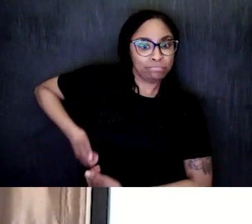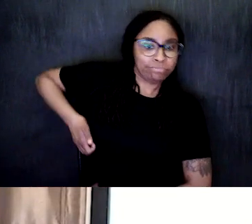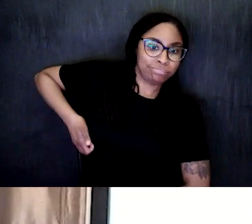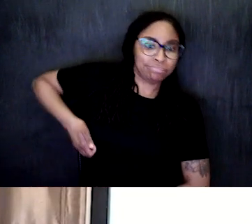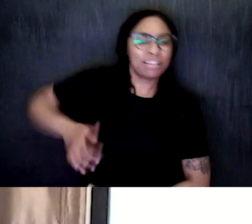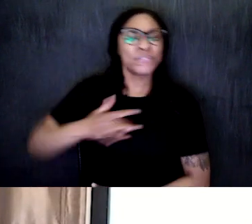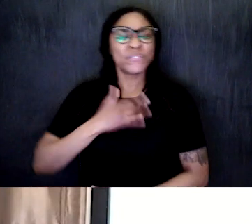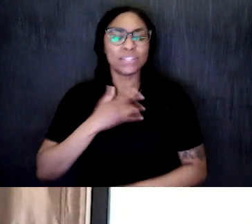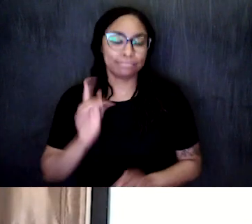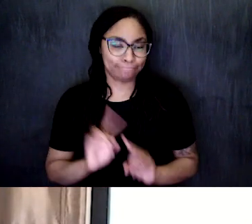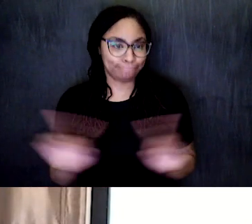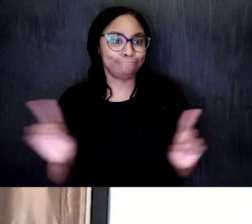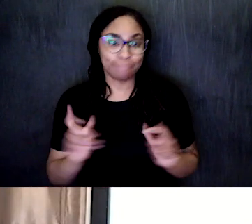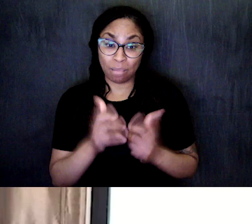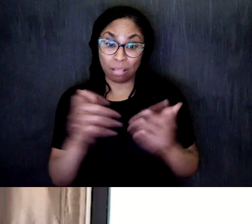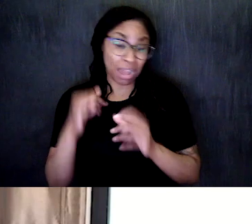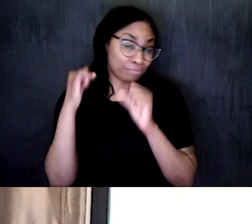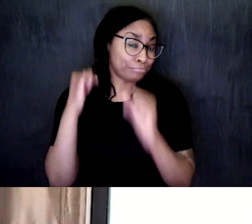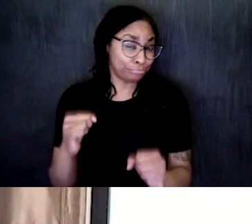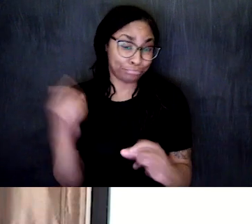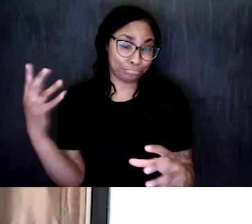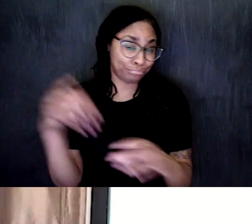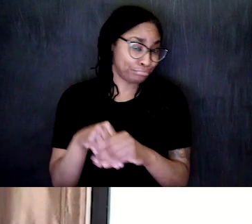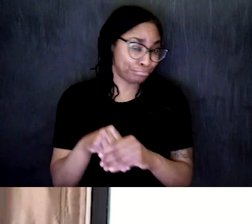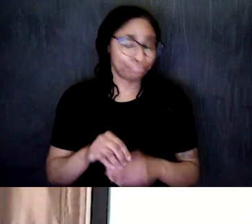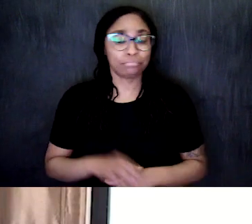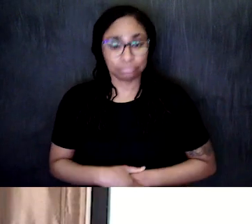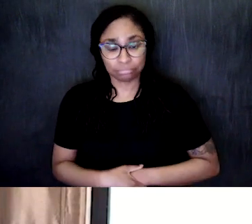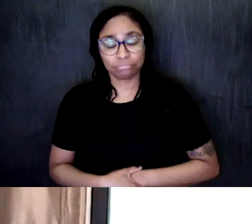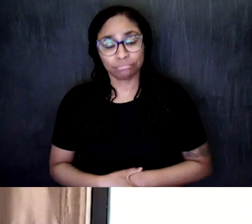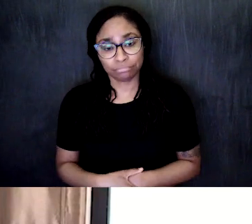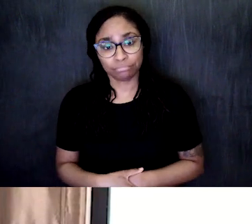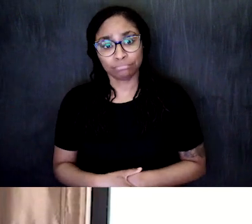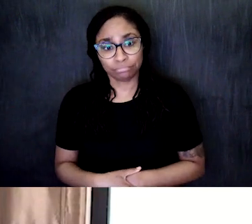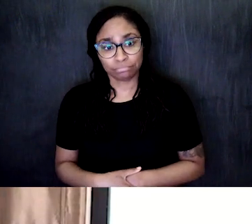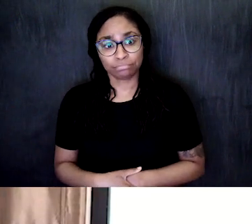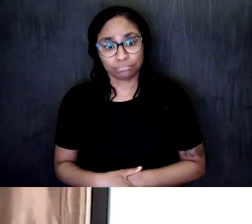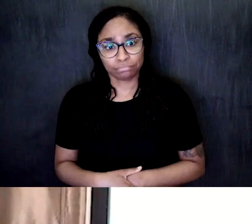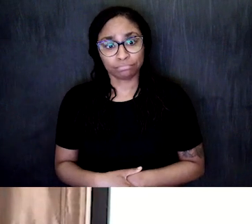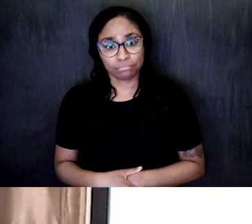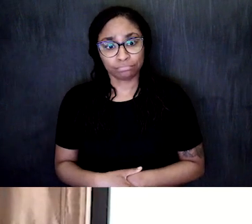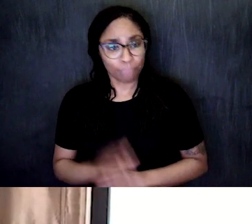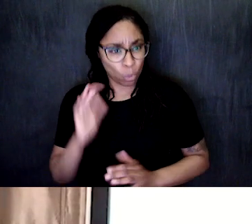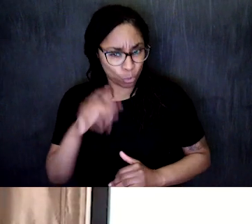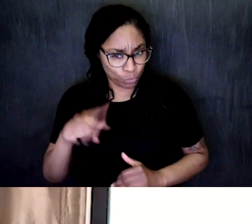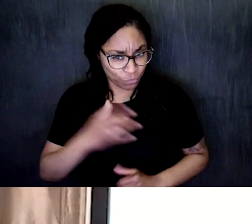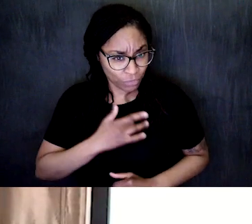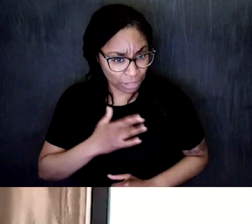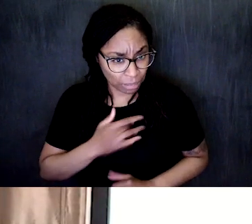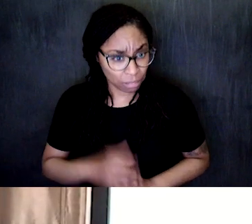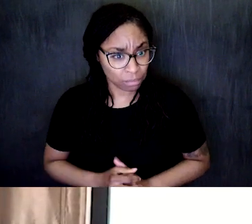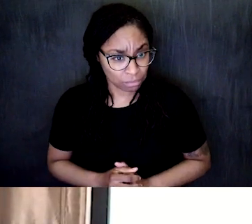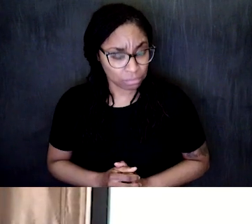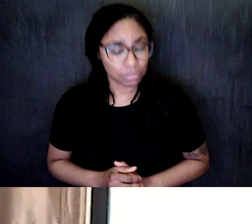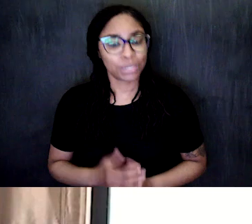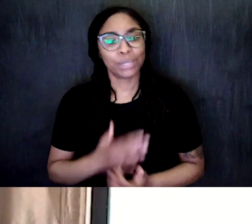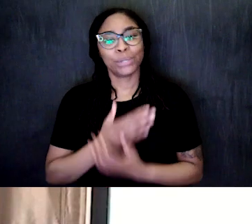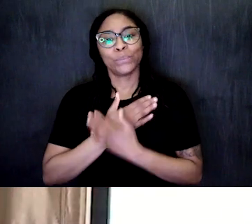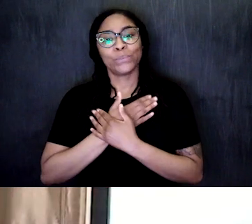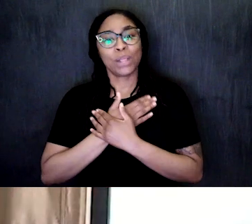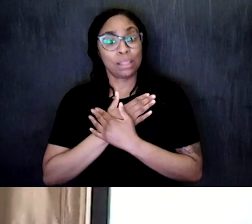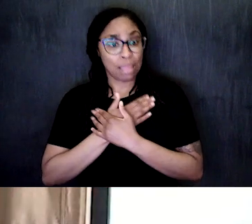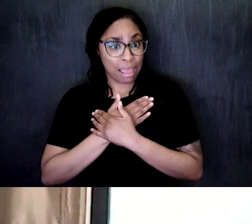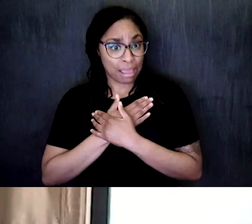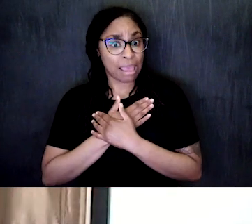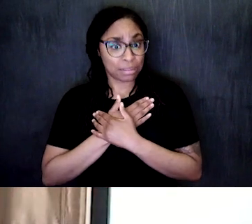a different sensation, but a lot of strength. And hopefully you can feel that. Now you can